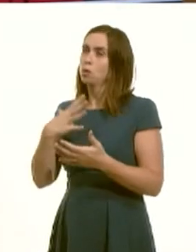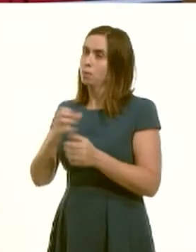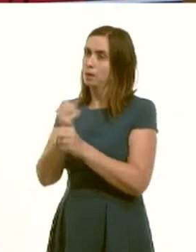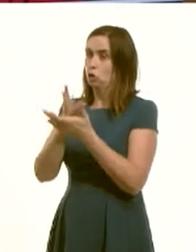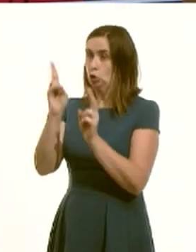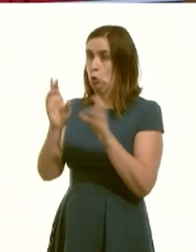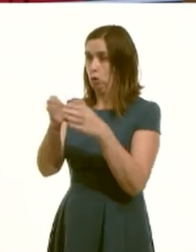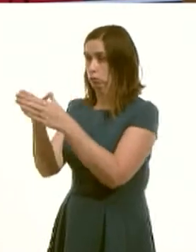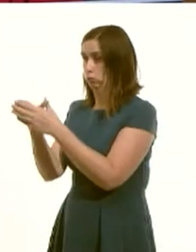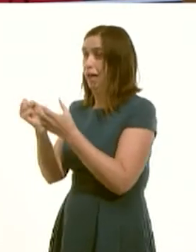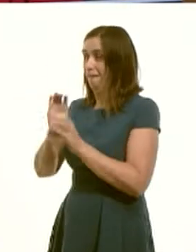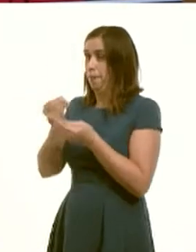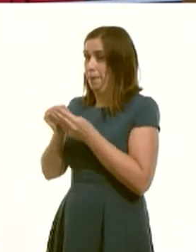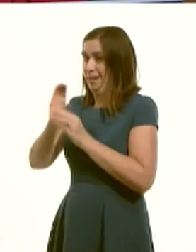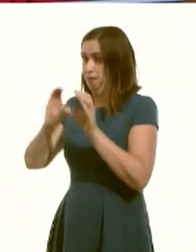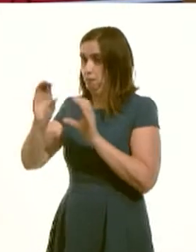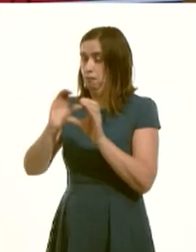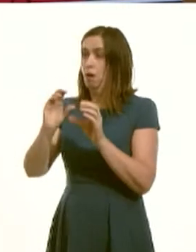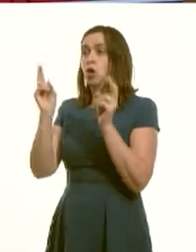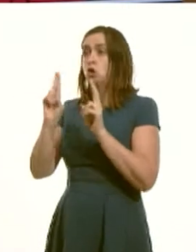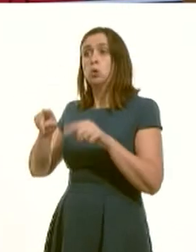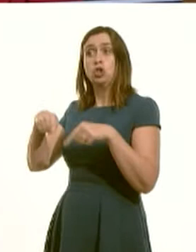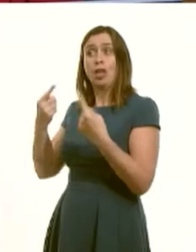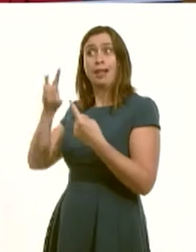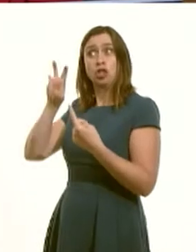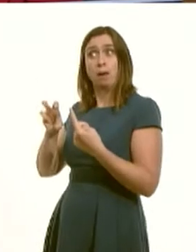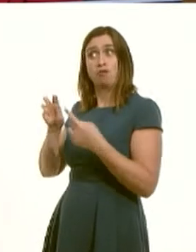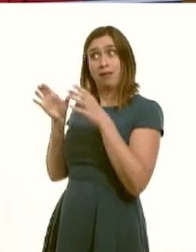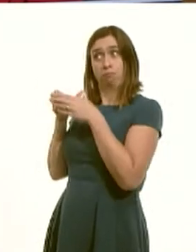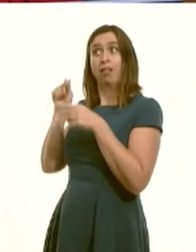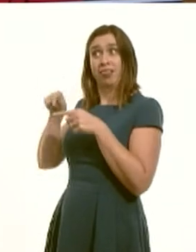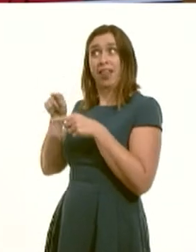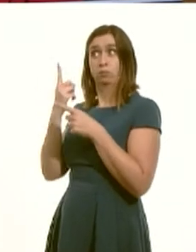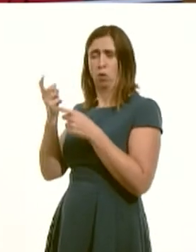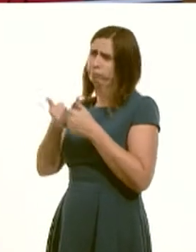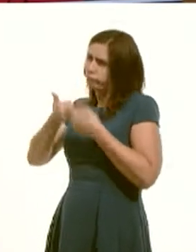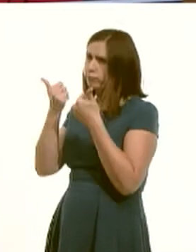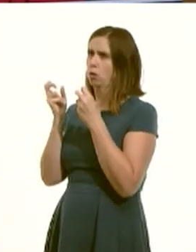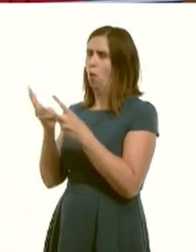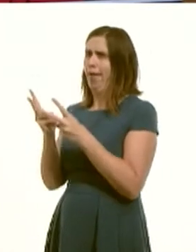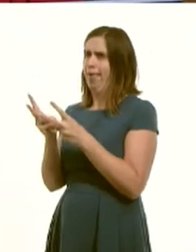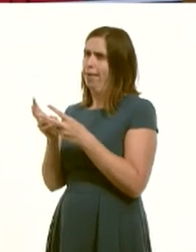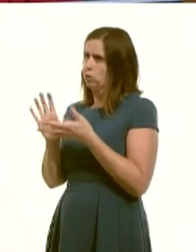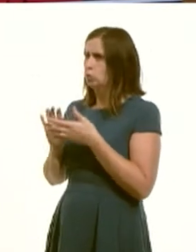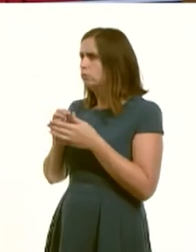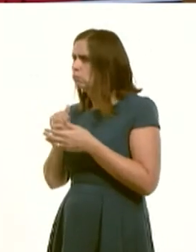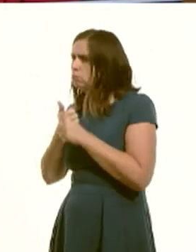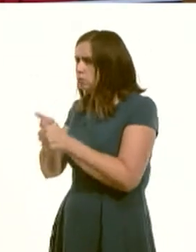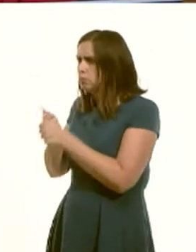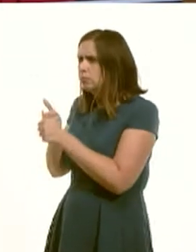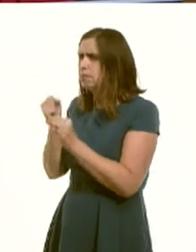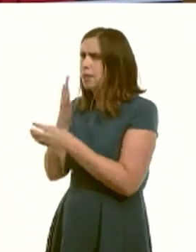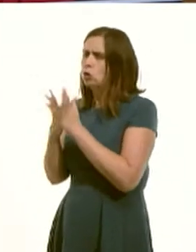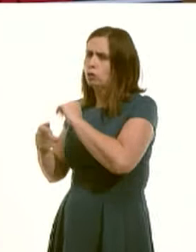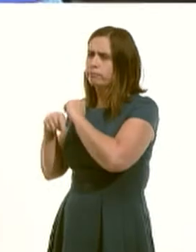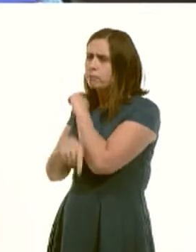and money they require, and Schools Challenge Cymru is one of the most effective ways of making sure that those who come from the most deprived backgrounds are able to